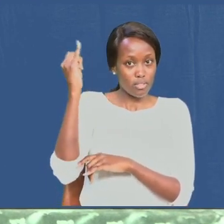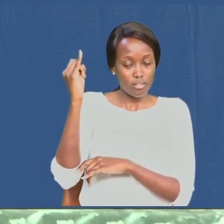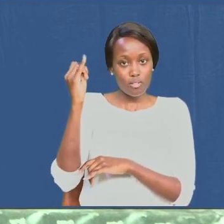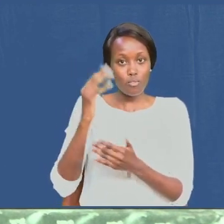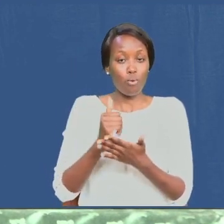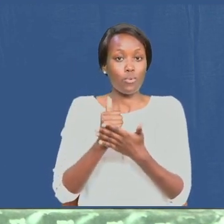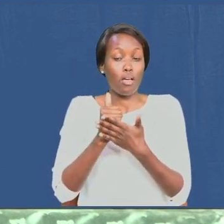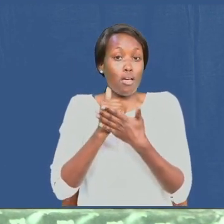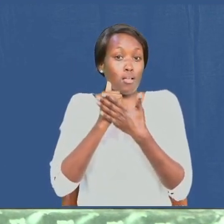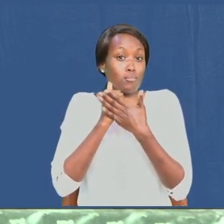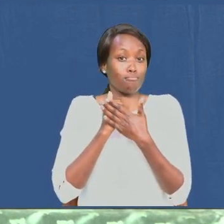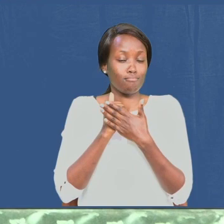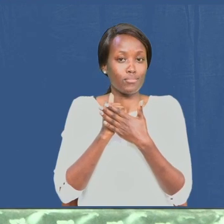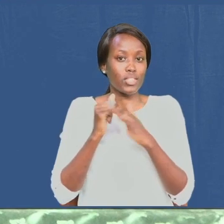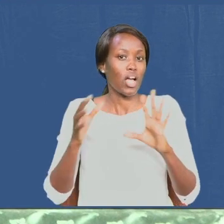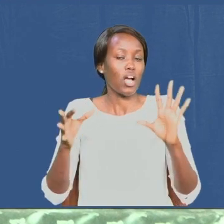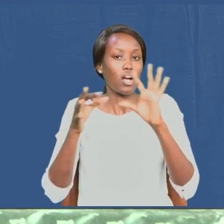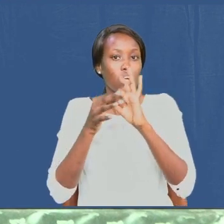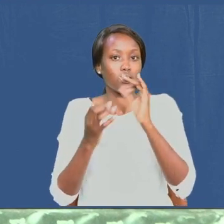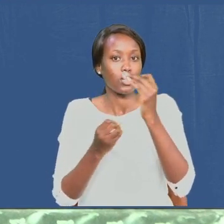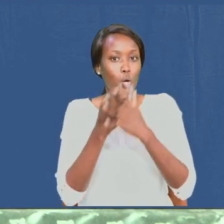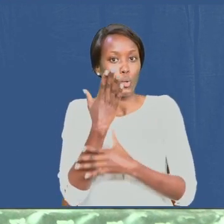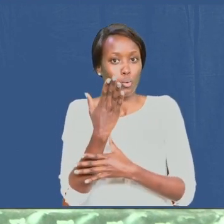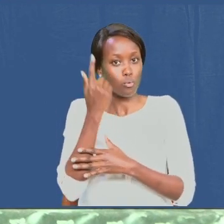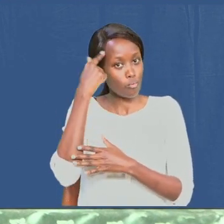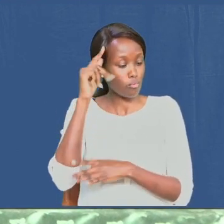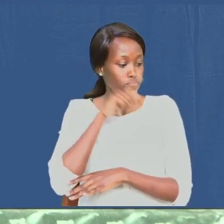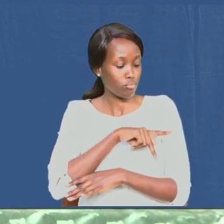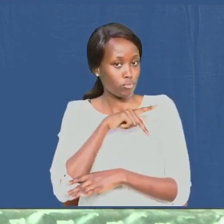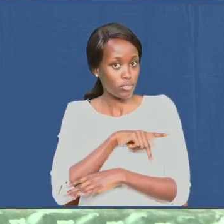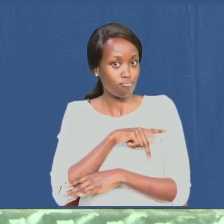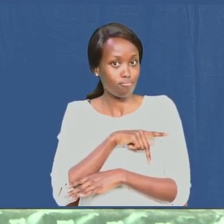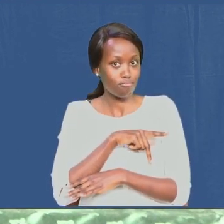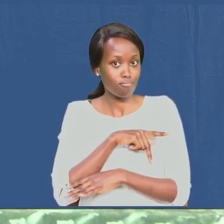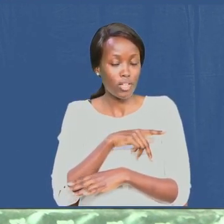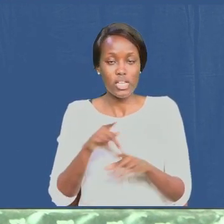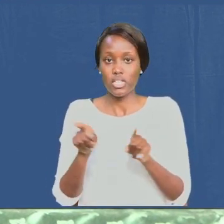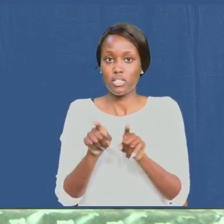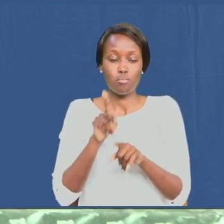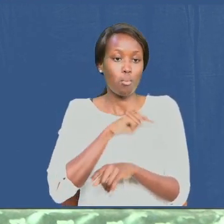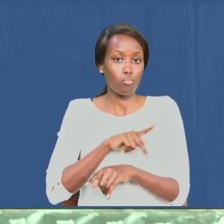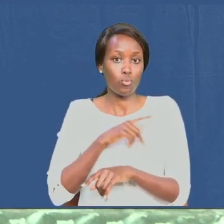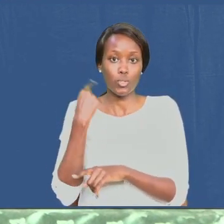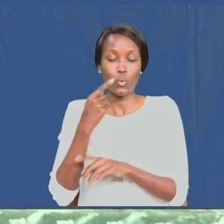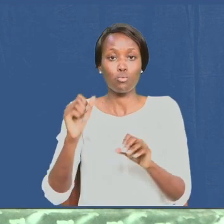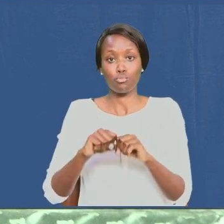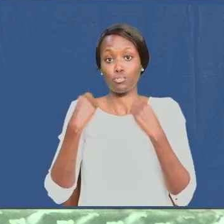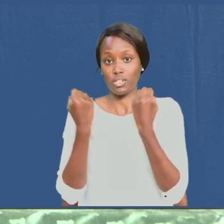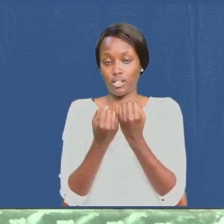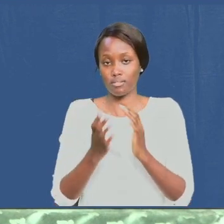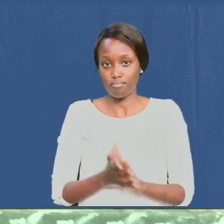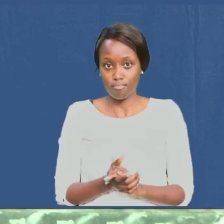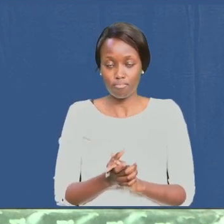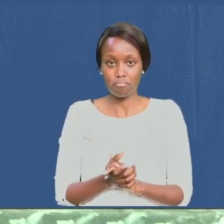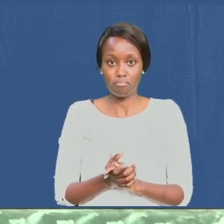and even shaping this culture for their benefit and that of the society. A